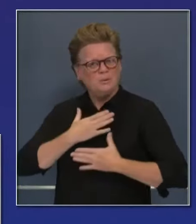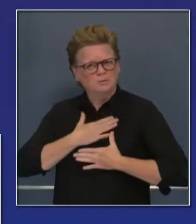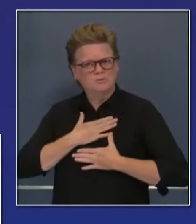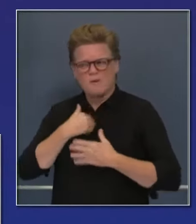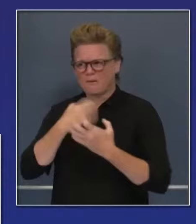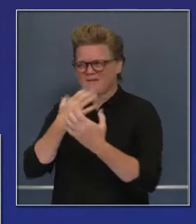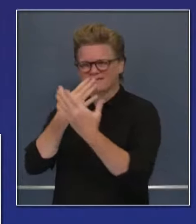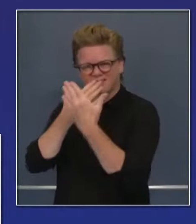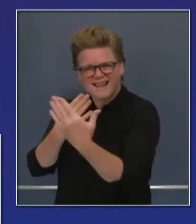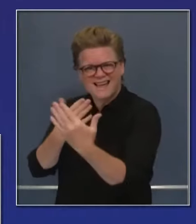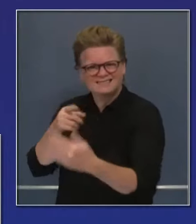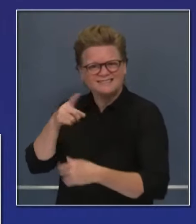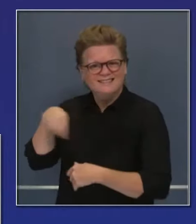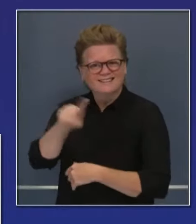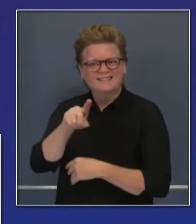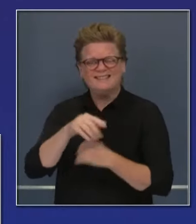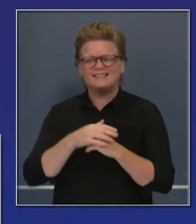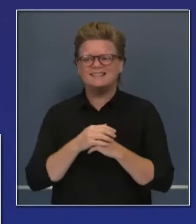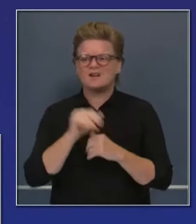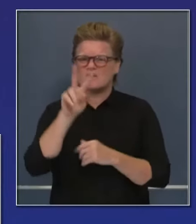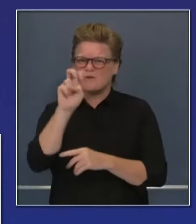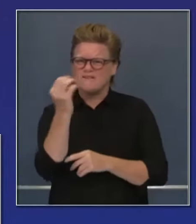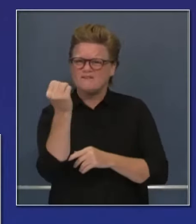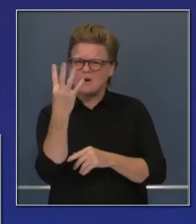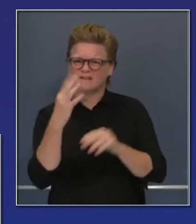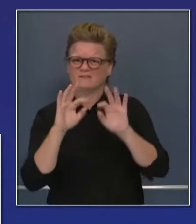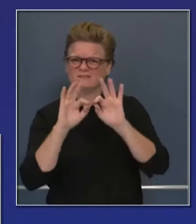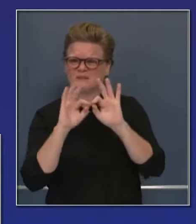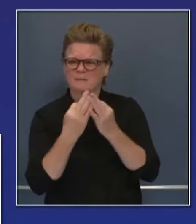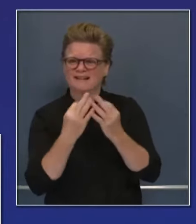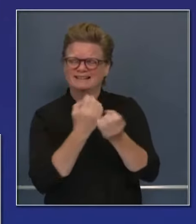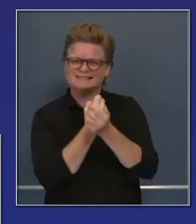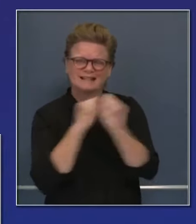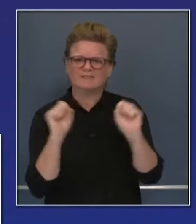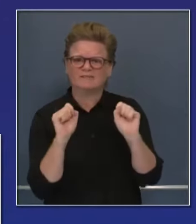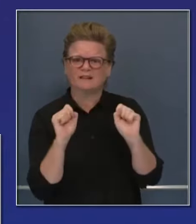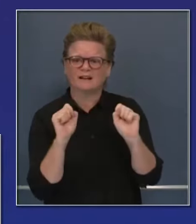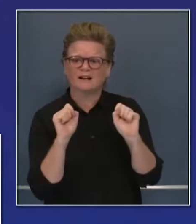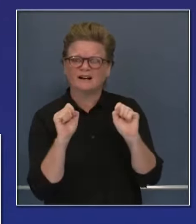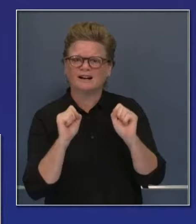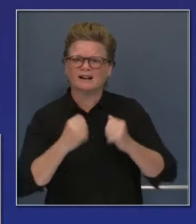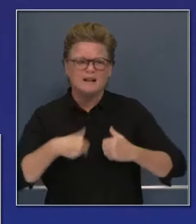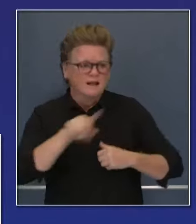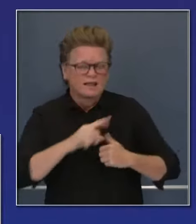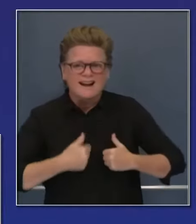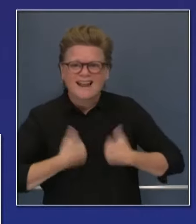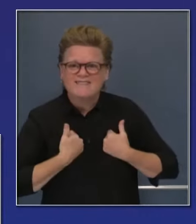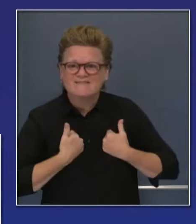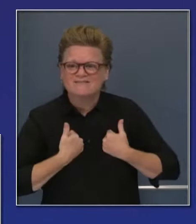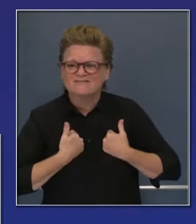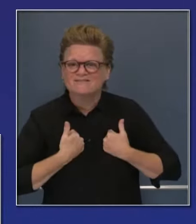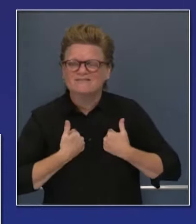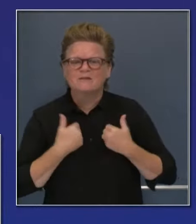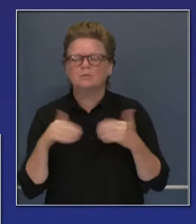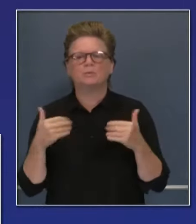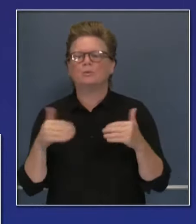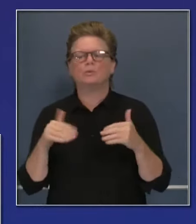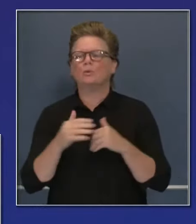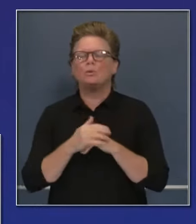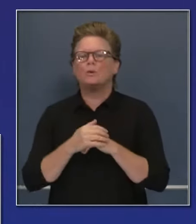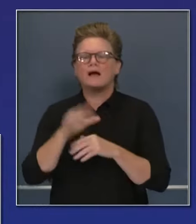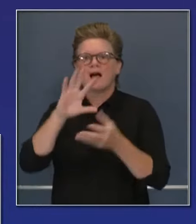of 214 families whose lives were spared, including we estimate 11 pets